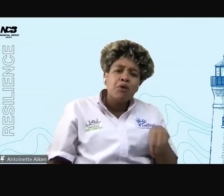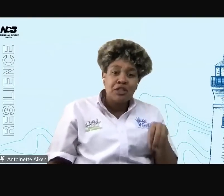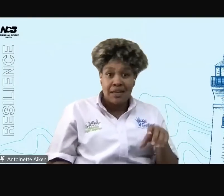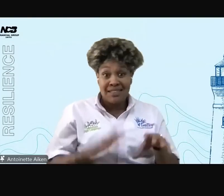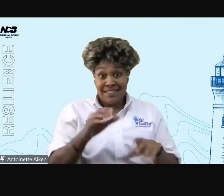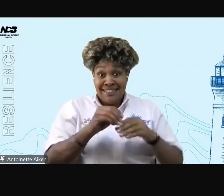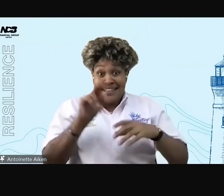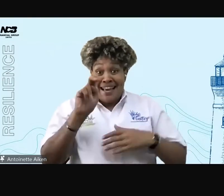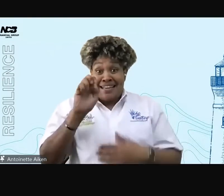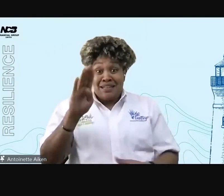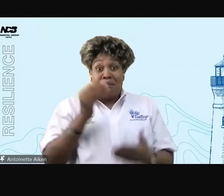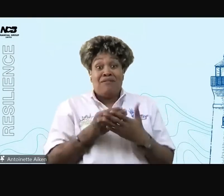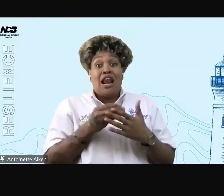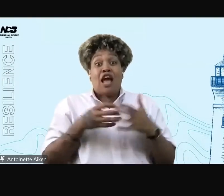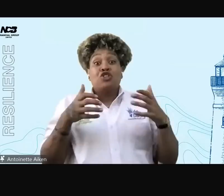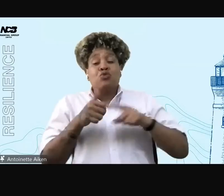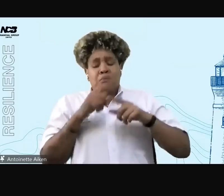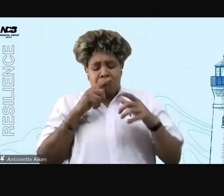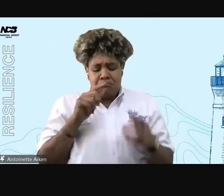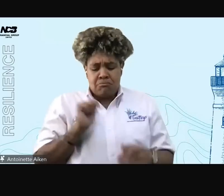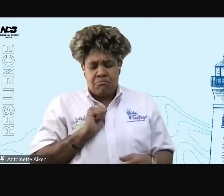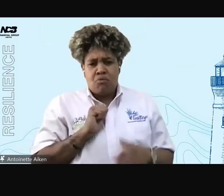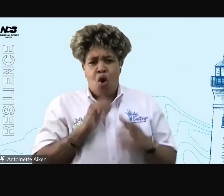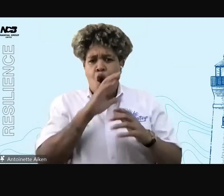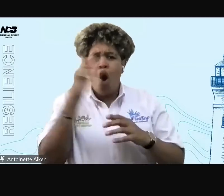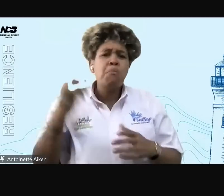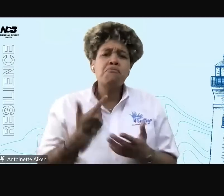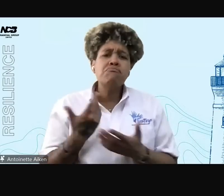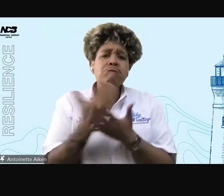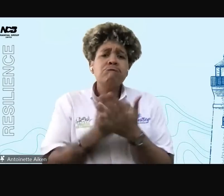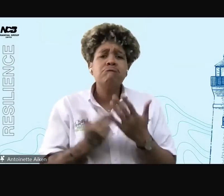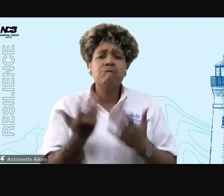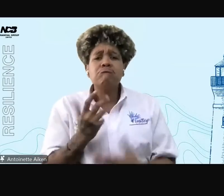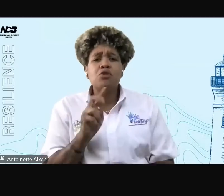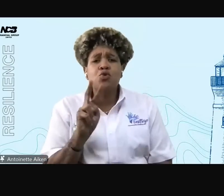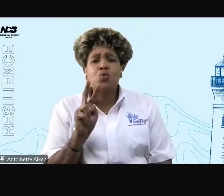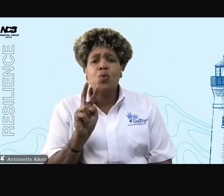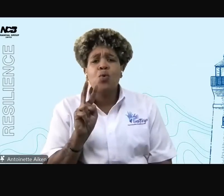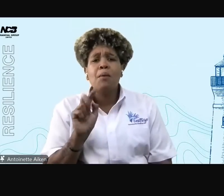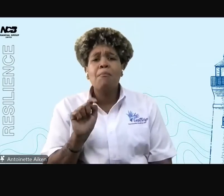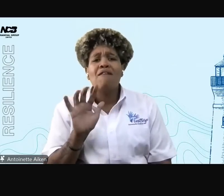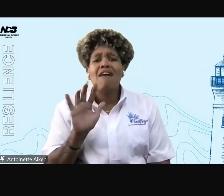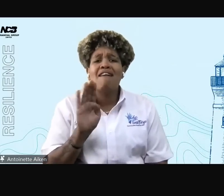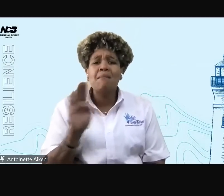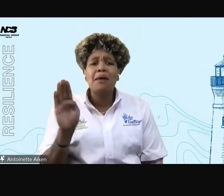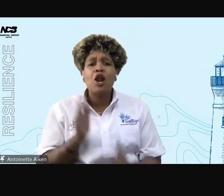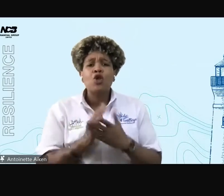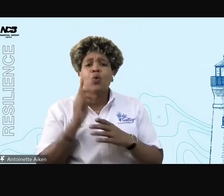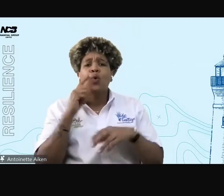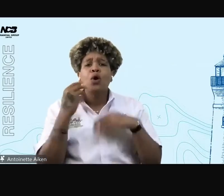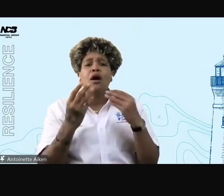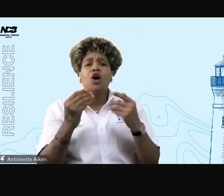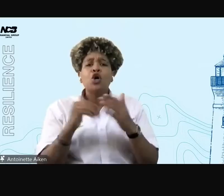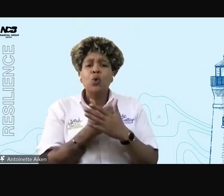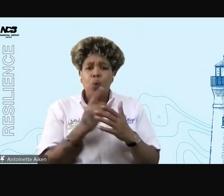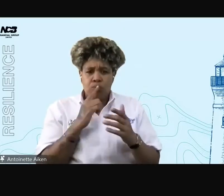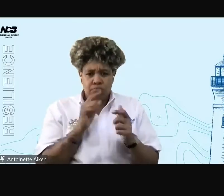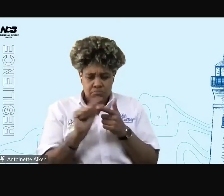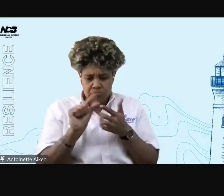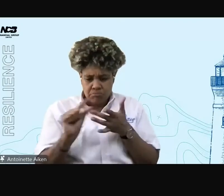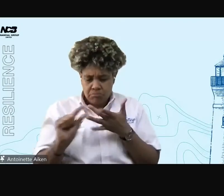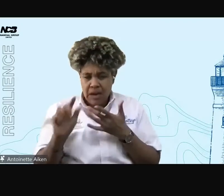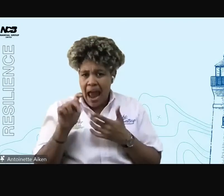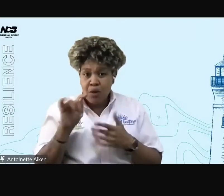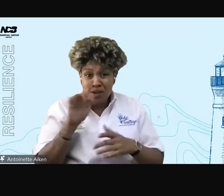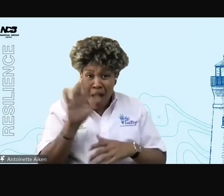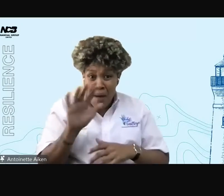the NCB Financial Group standalone company, we raised approximately $2.5 billion through the issuance of new equity. And of